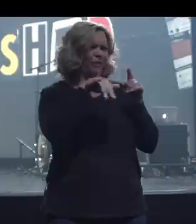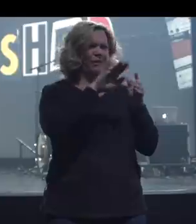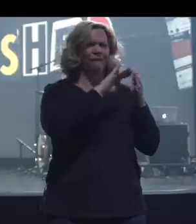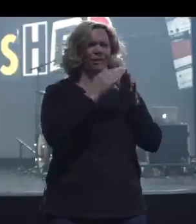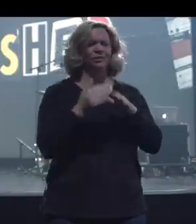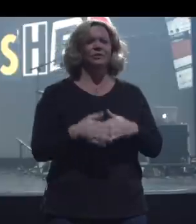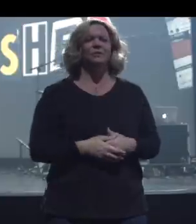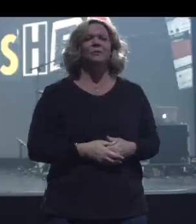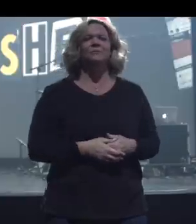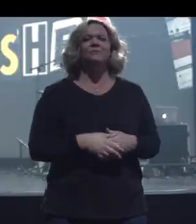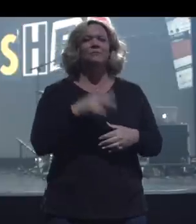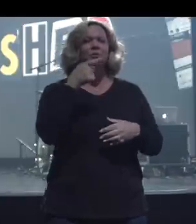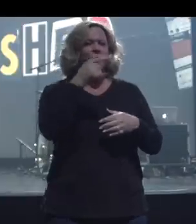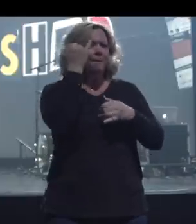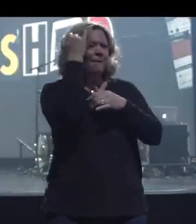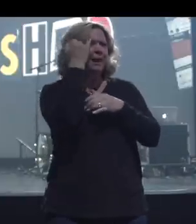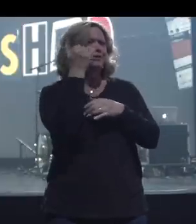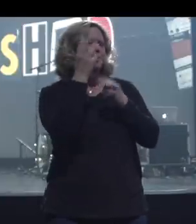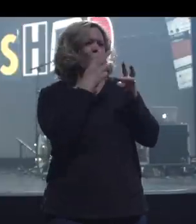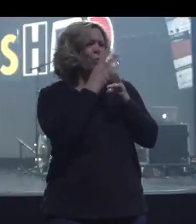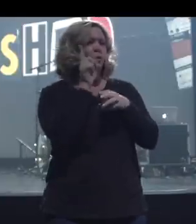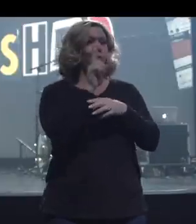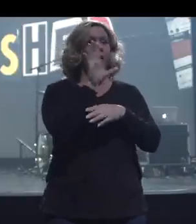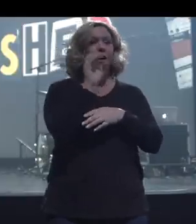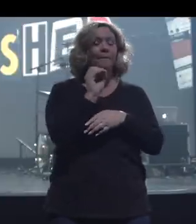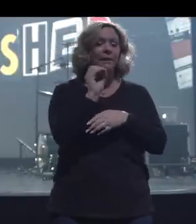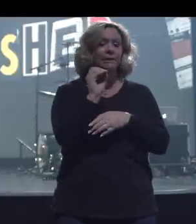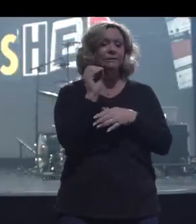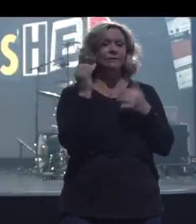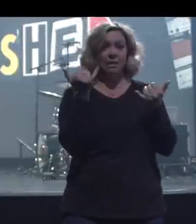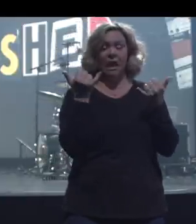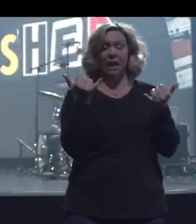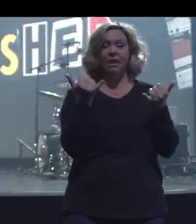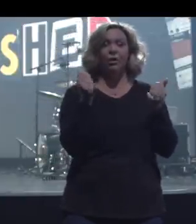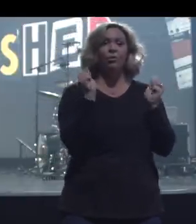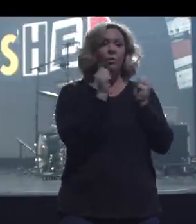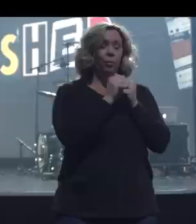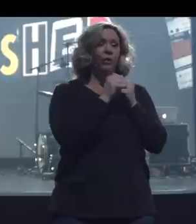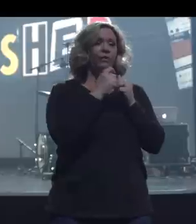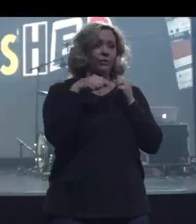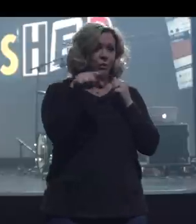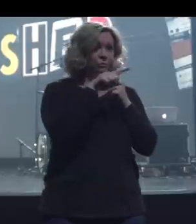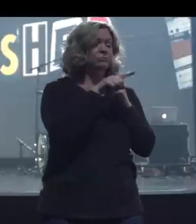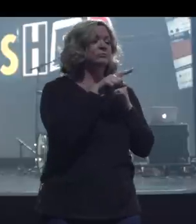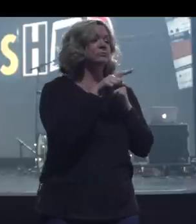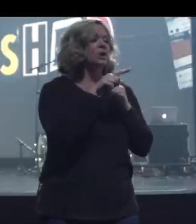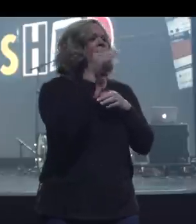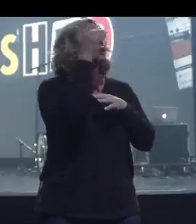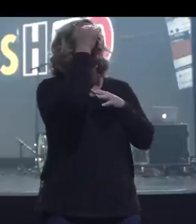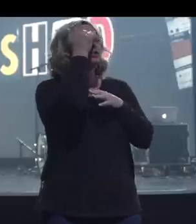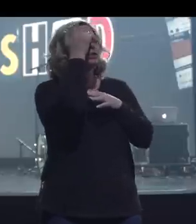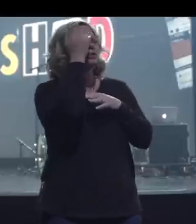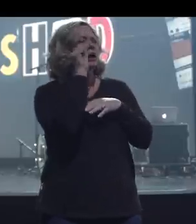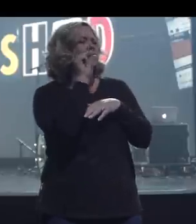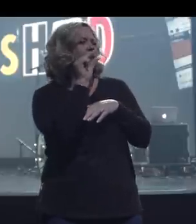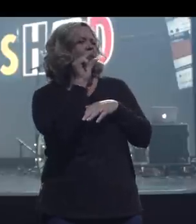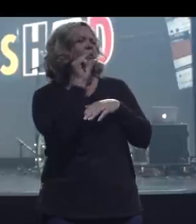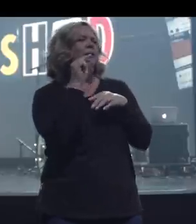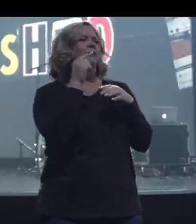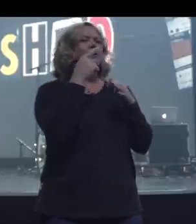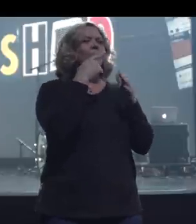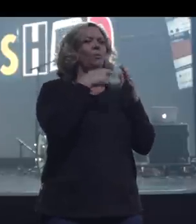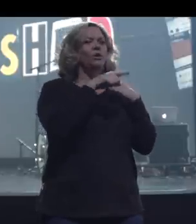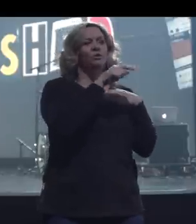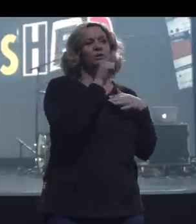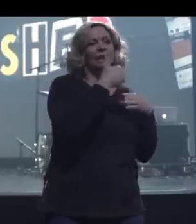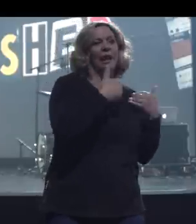Could you imagine a world where companies today with you knew a little bit of something you didn't